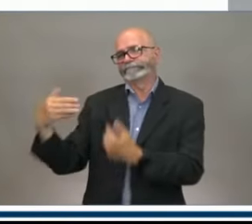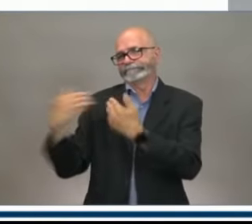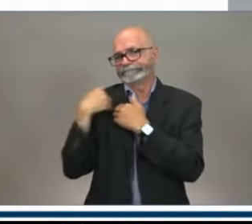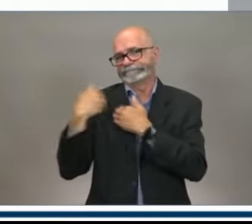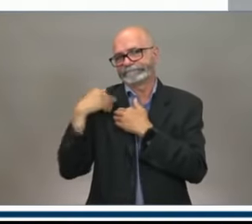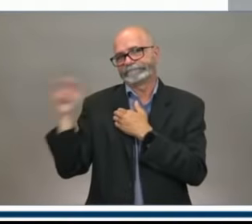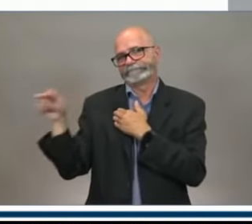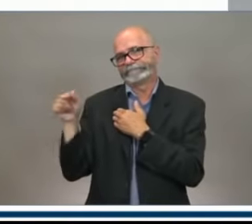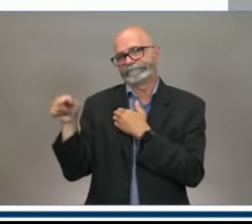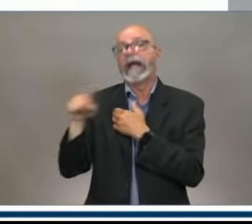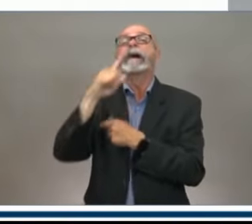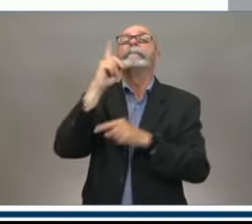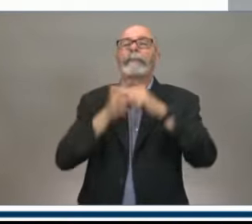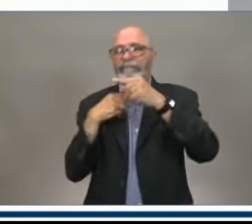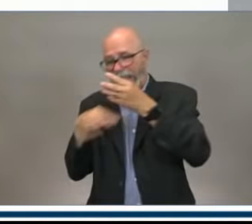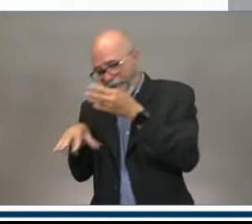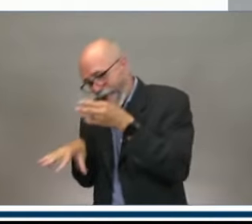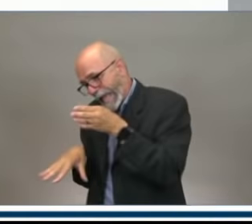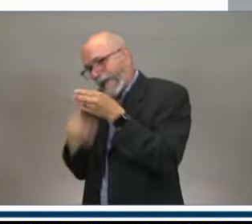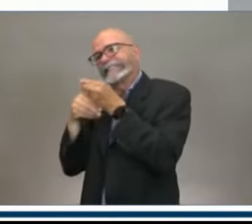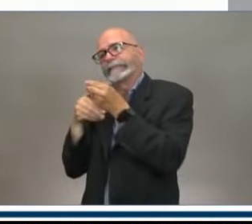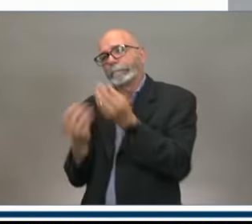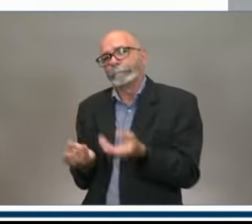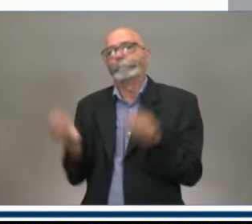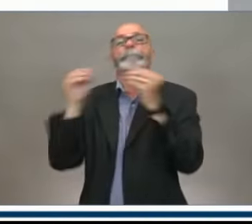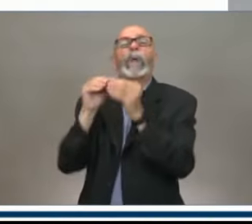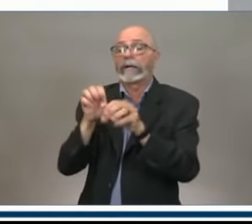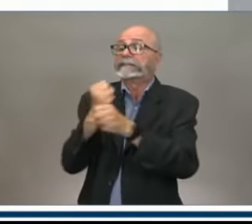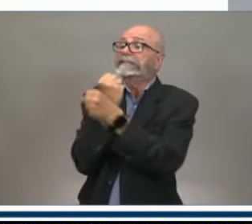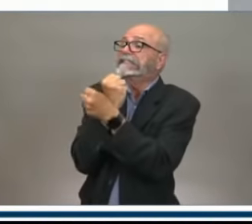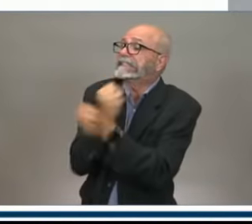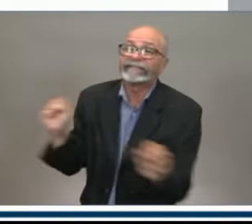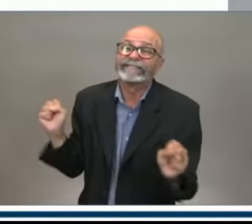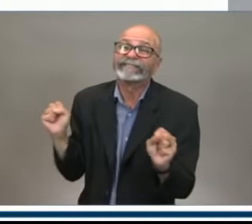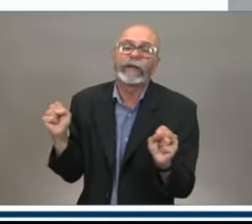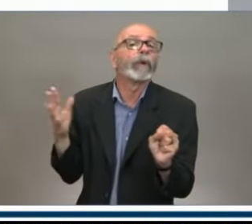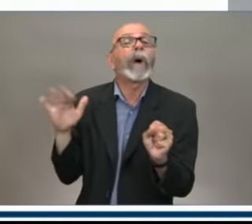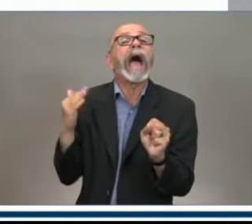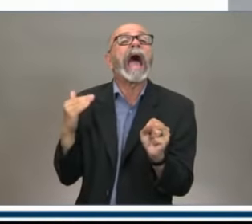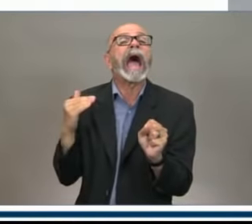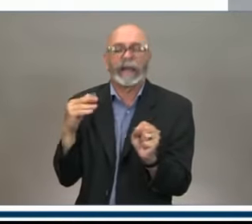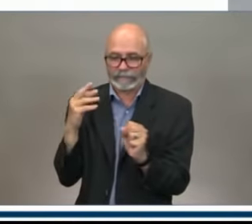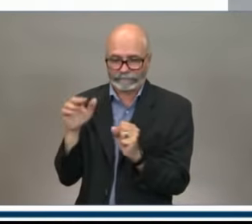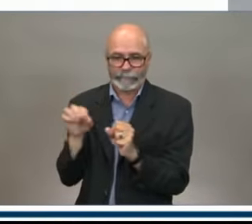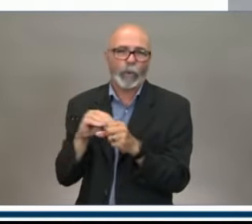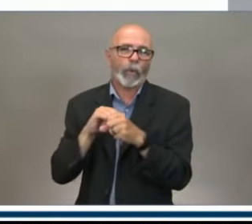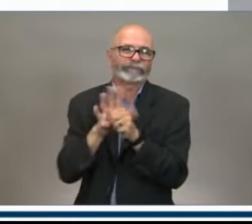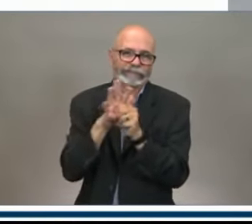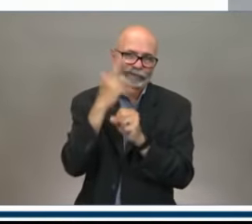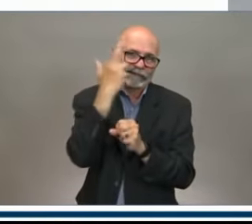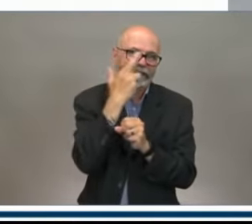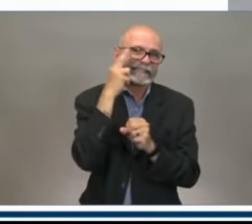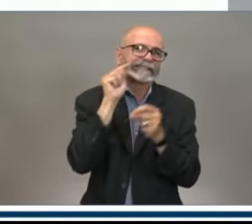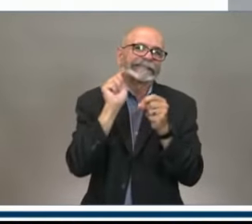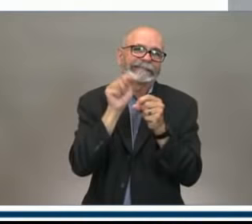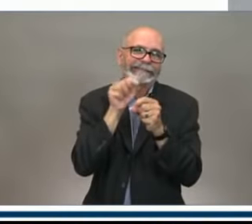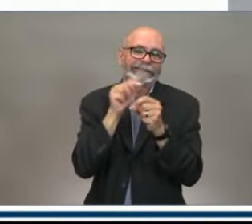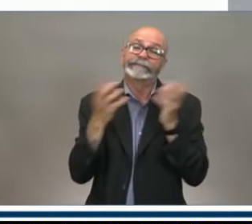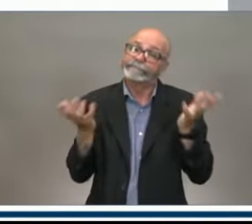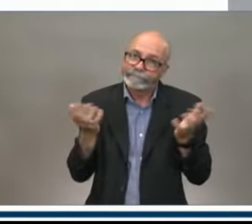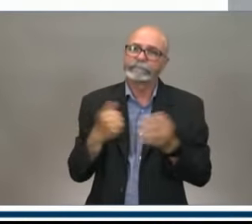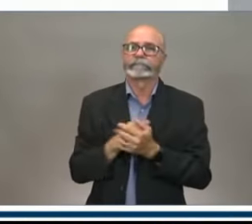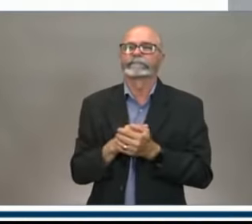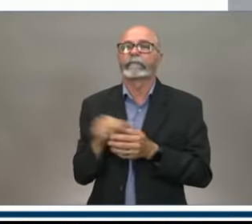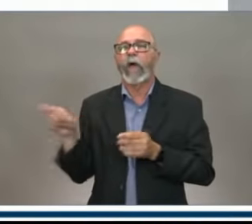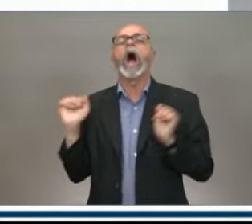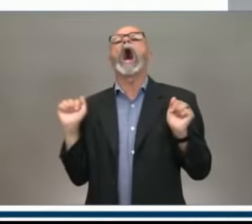of COVID-19 safety to those standing occupational health and safety environments. So there's that,